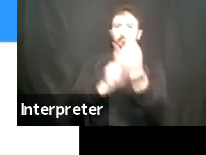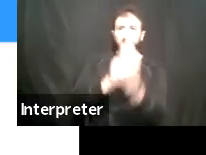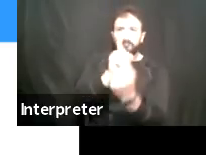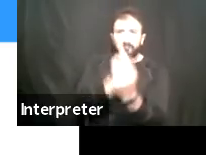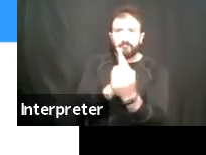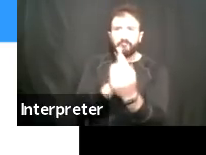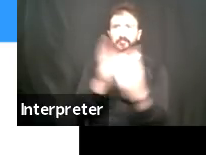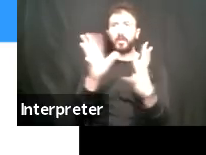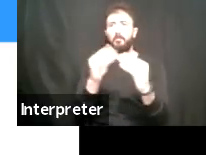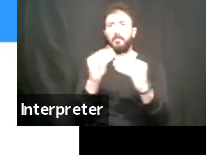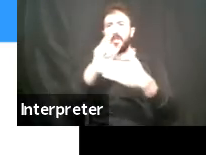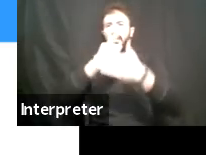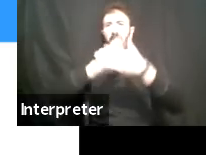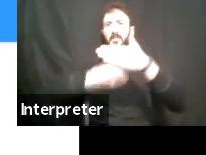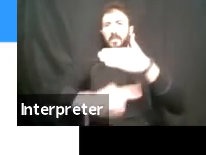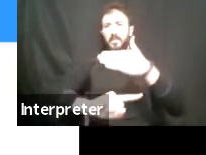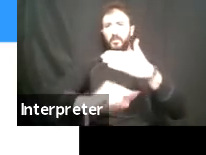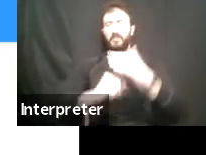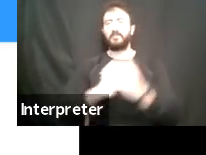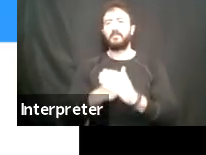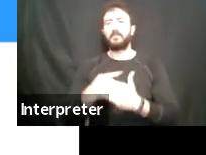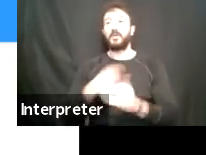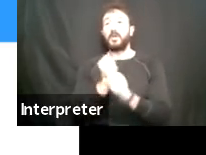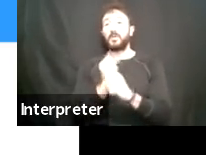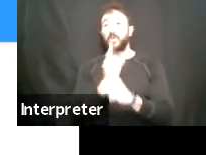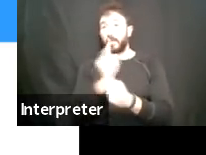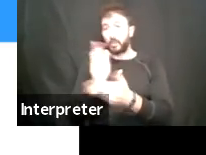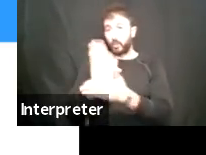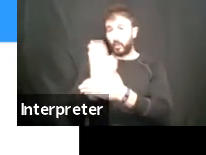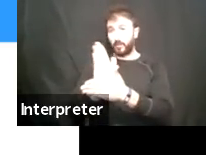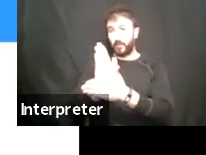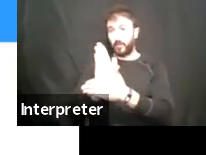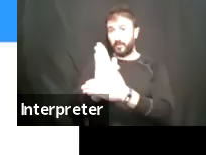I will make sure that those videos get shared out through